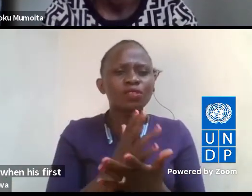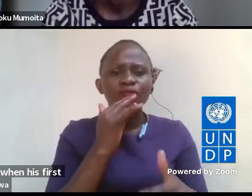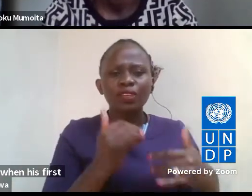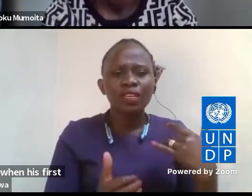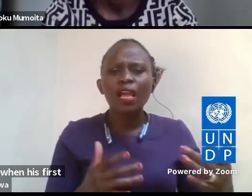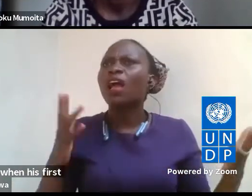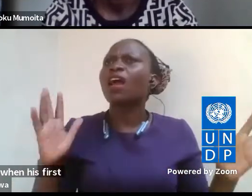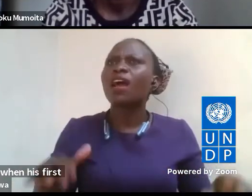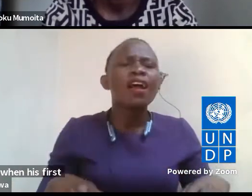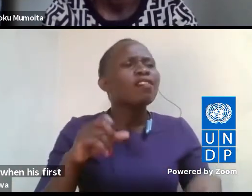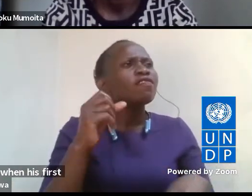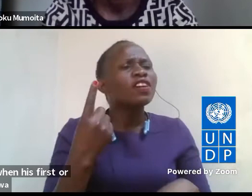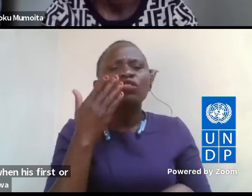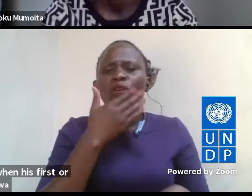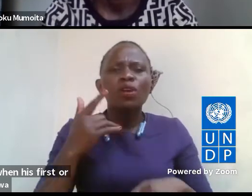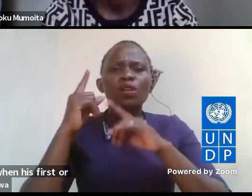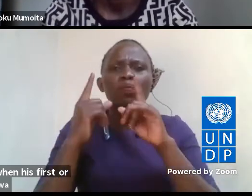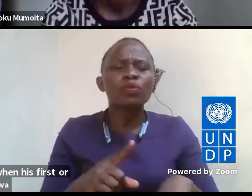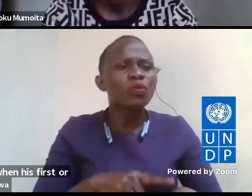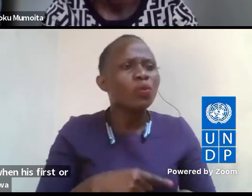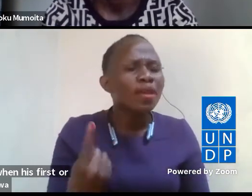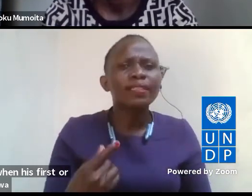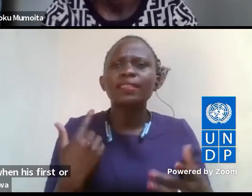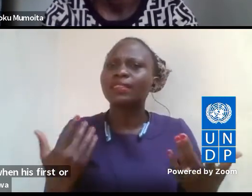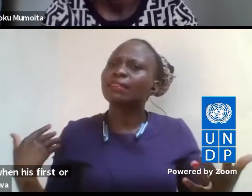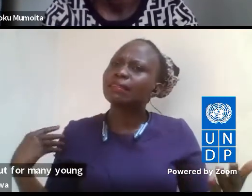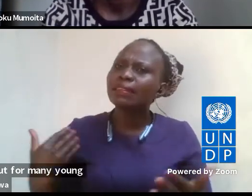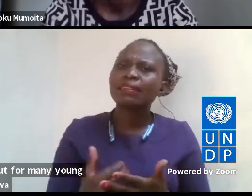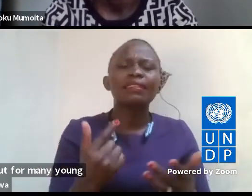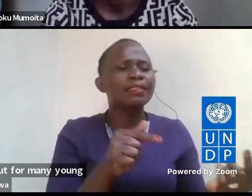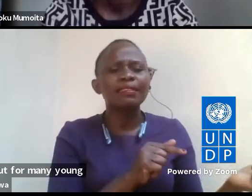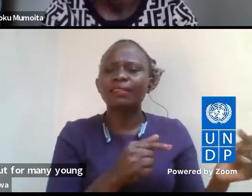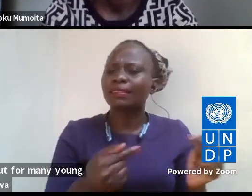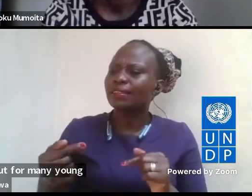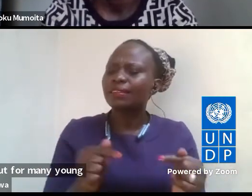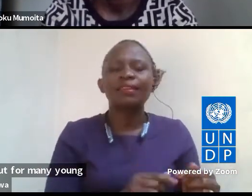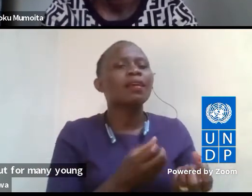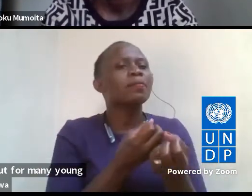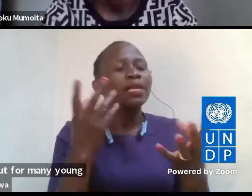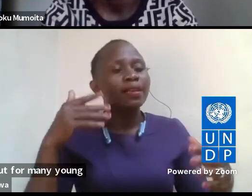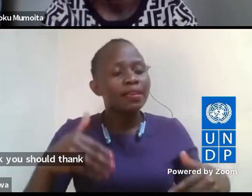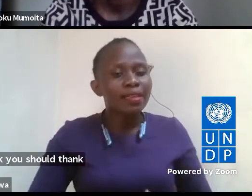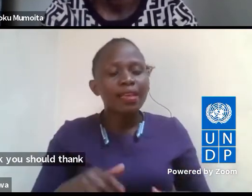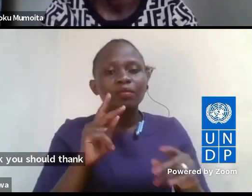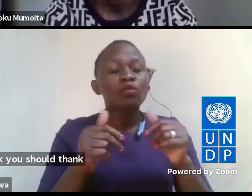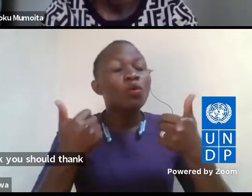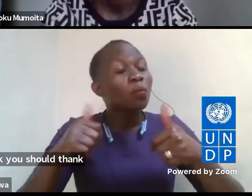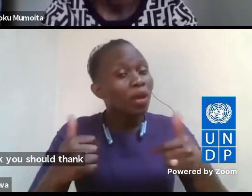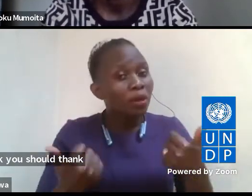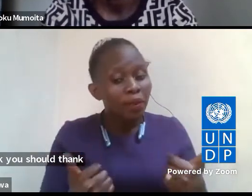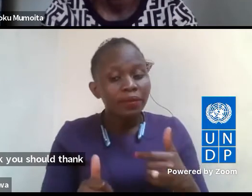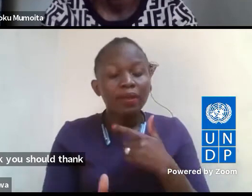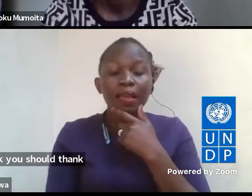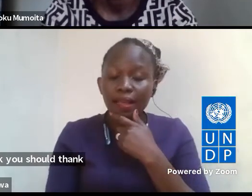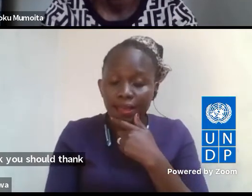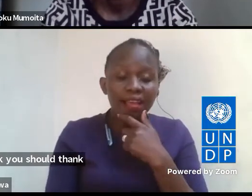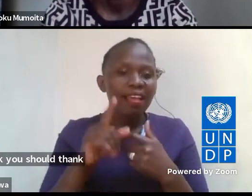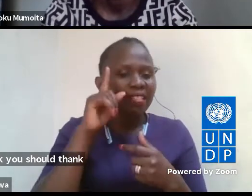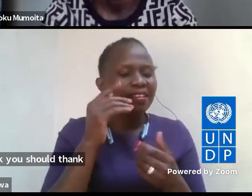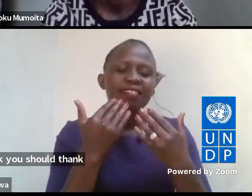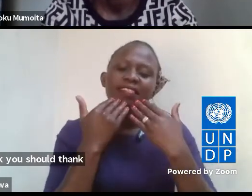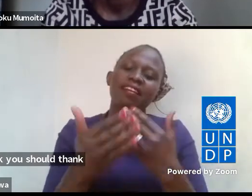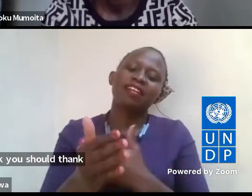been talking about it. For many young people who haven't gotten into it, I think you should thank your gods, because many old people, many people who got into